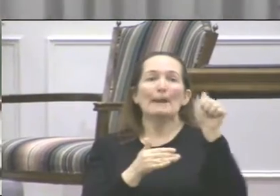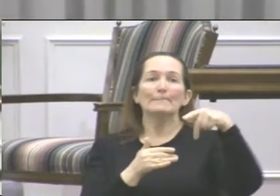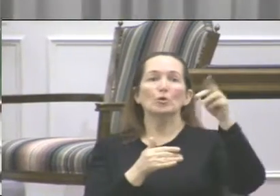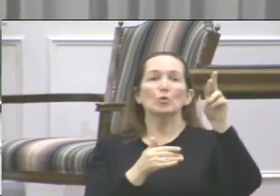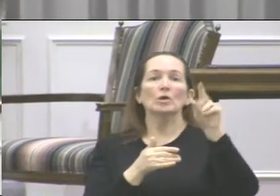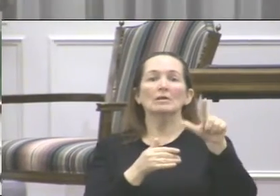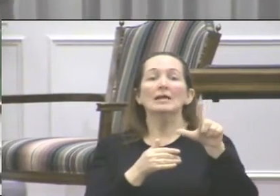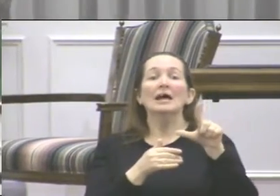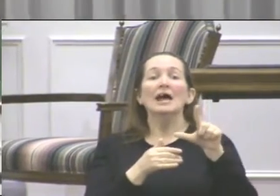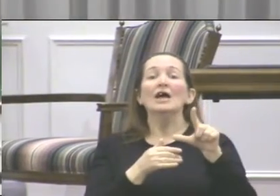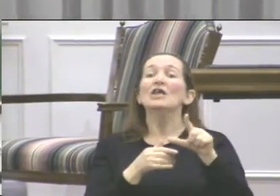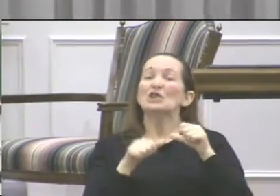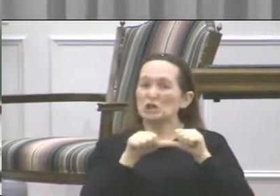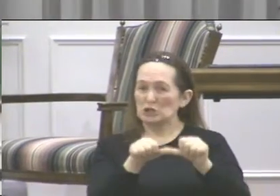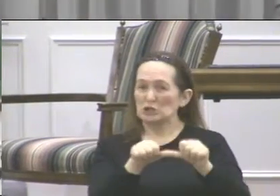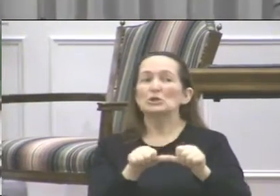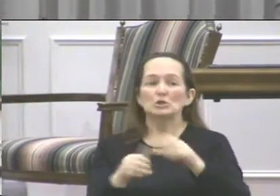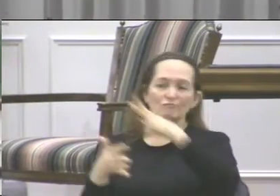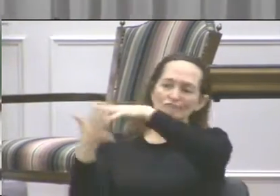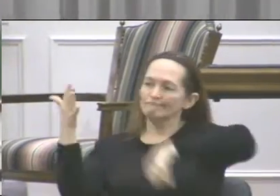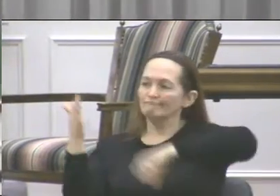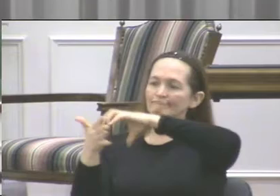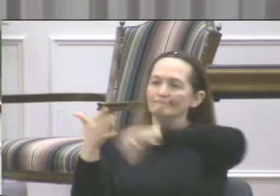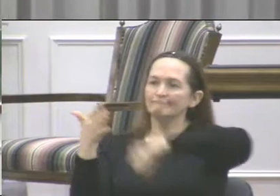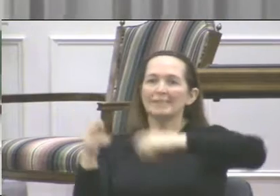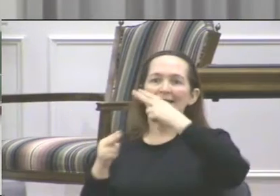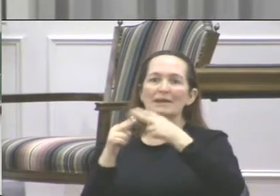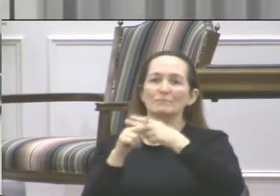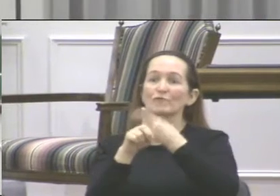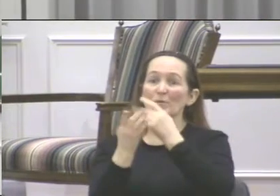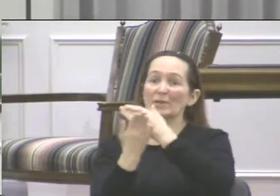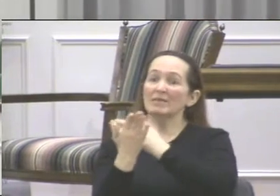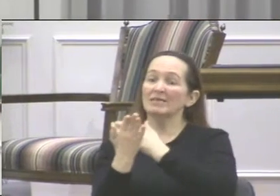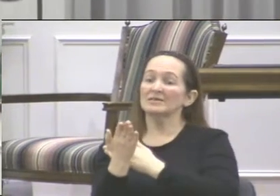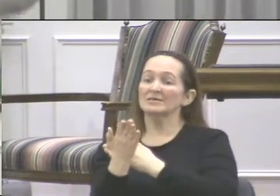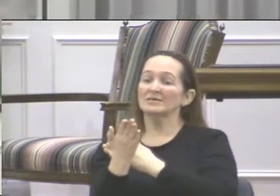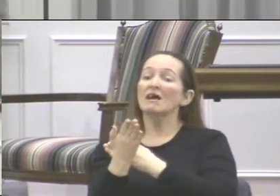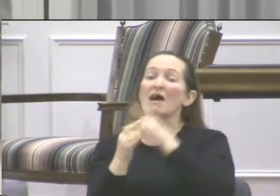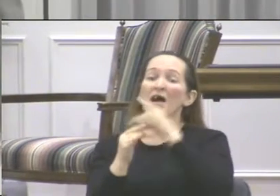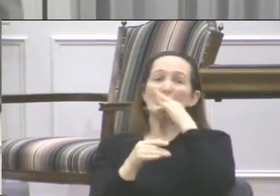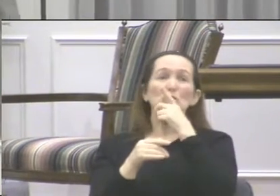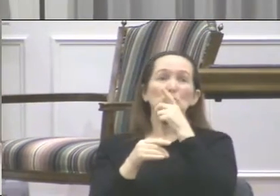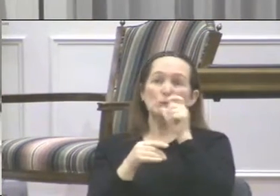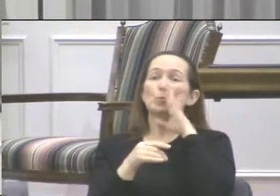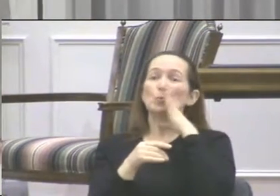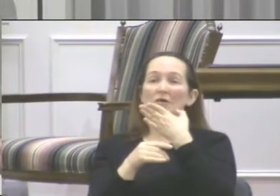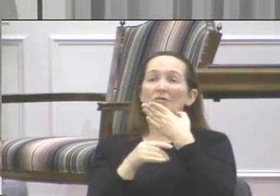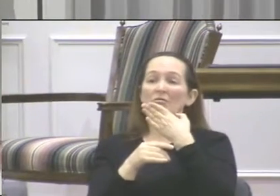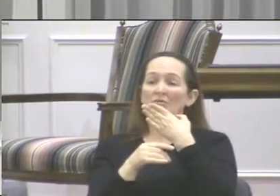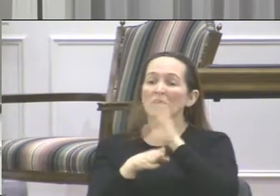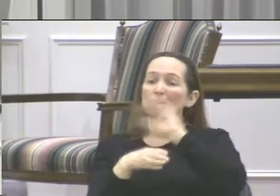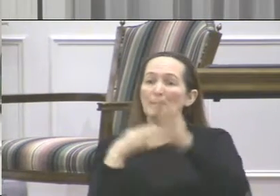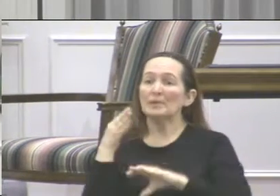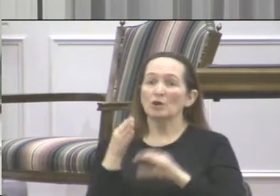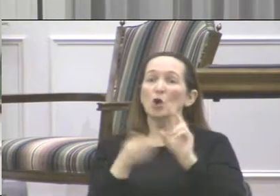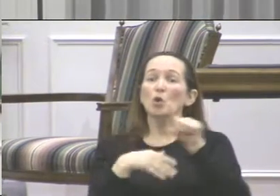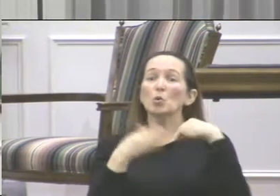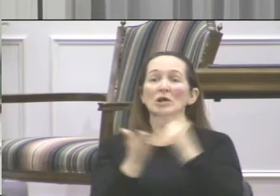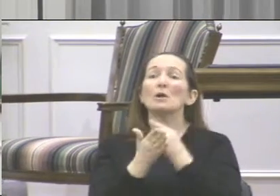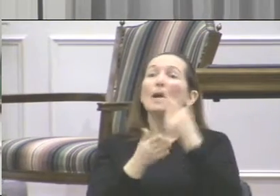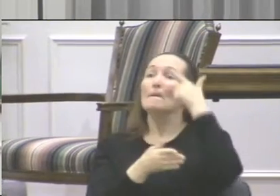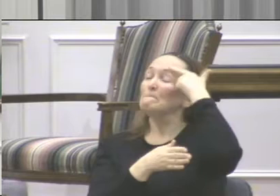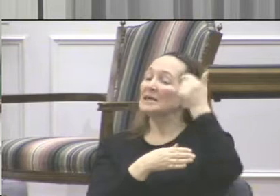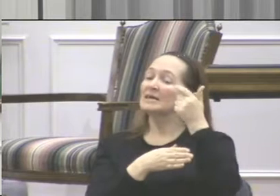still removing names from the list, kids who are going to come to graduation because